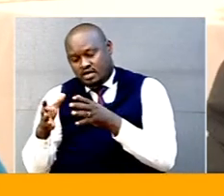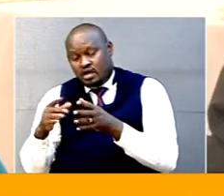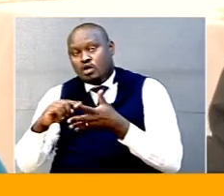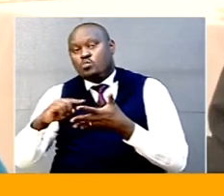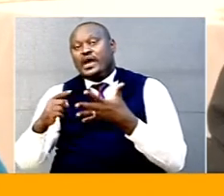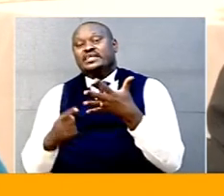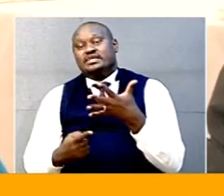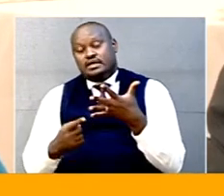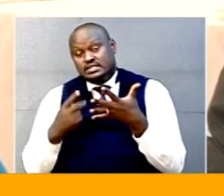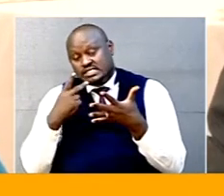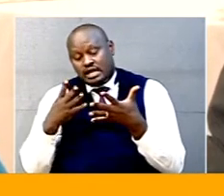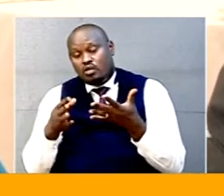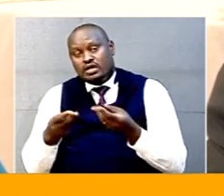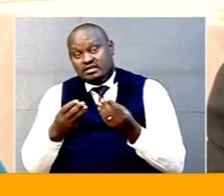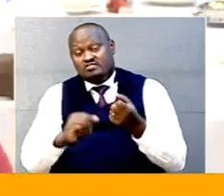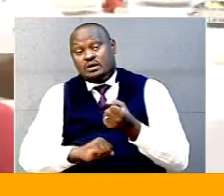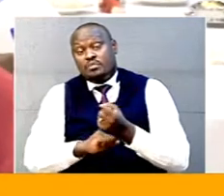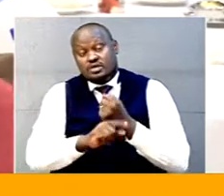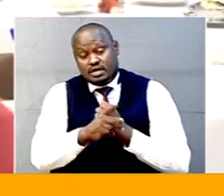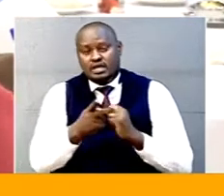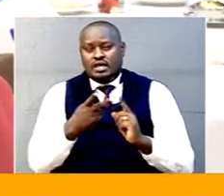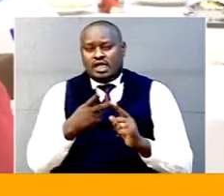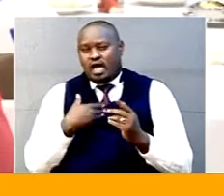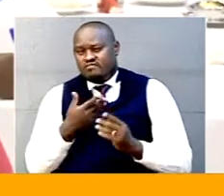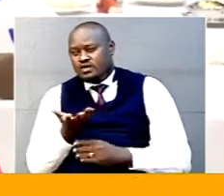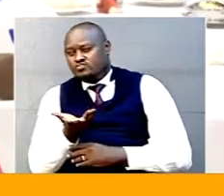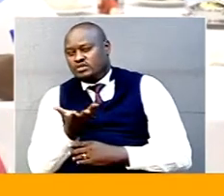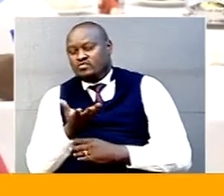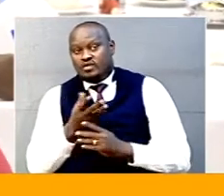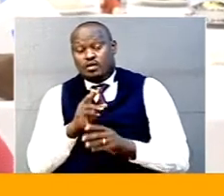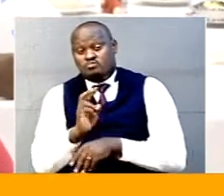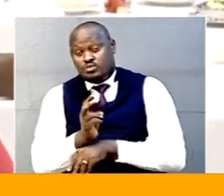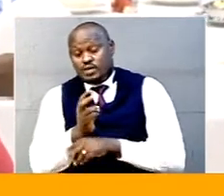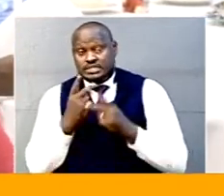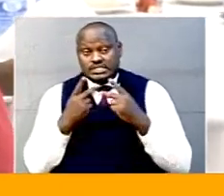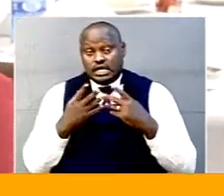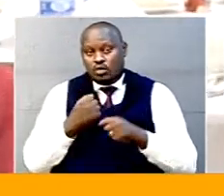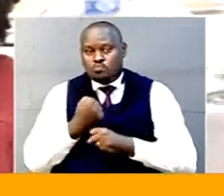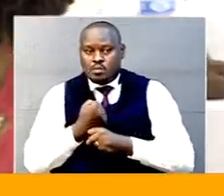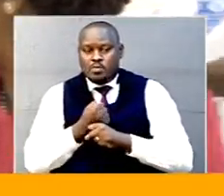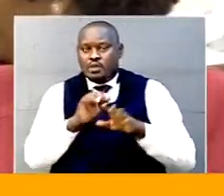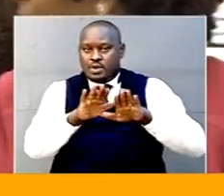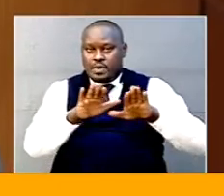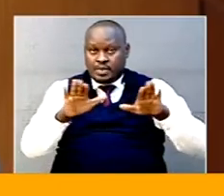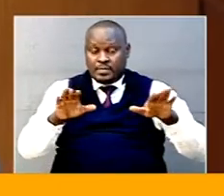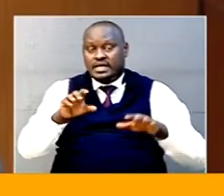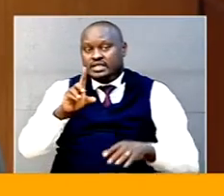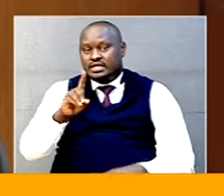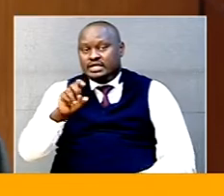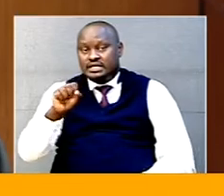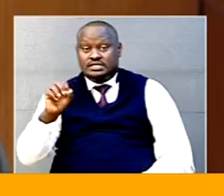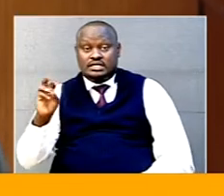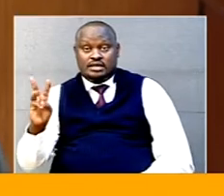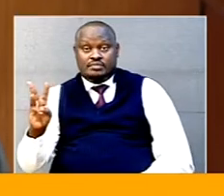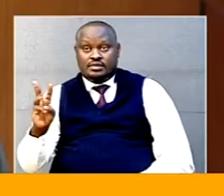criteria, governance arrangements, and a performance and results framework to monitor the performance and outcome of PSW. The idea of this